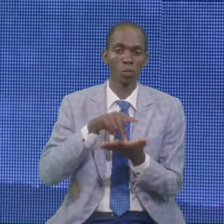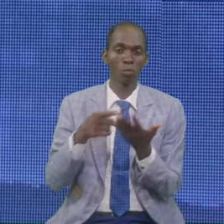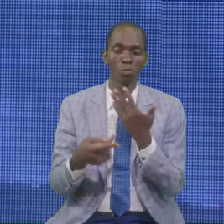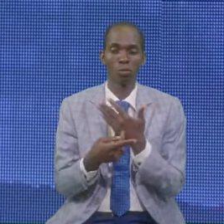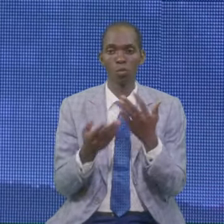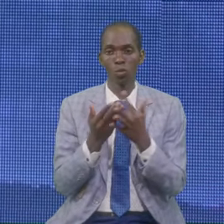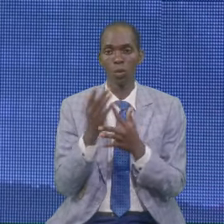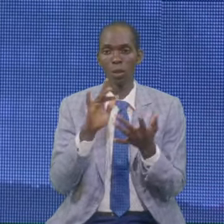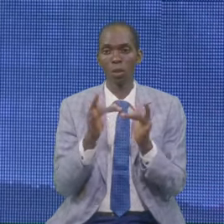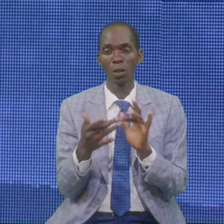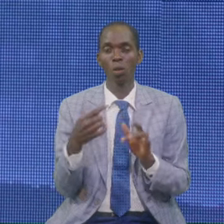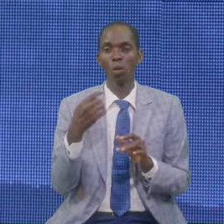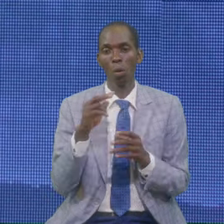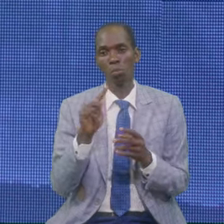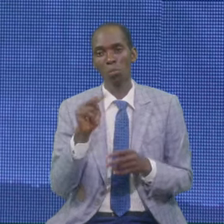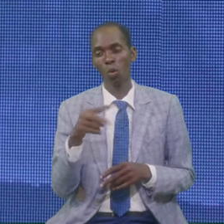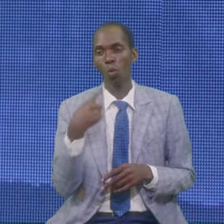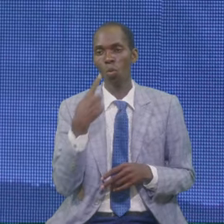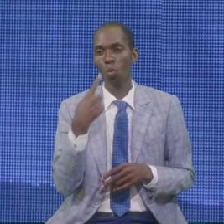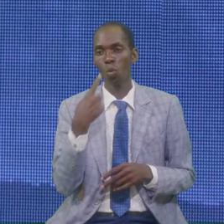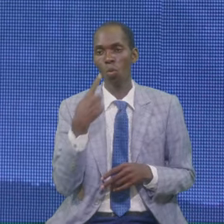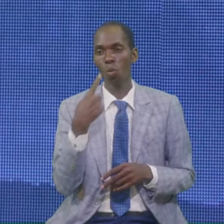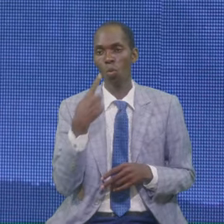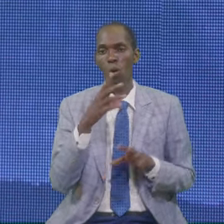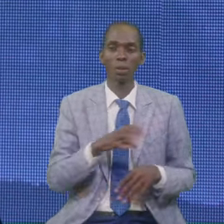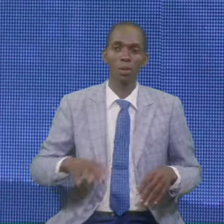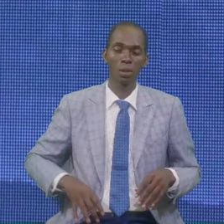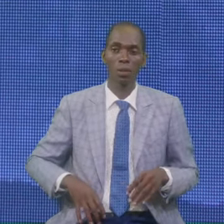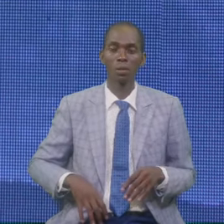on Sunday, the 7th